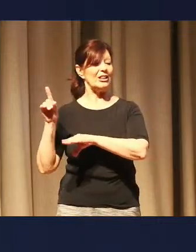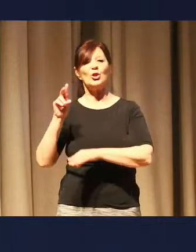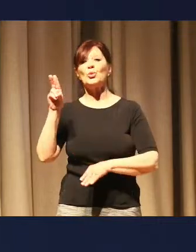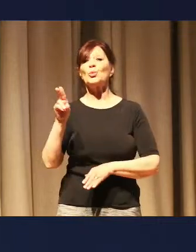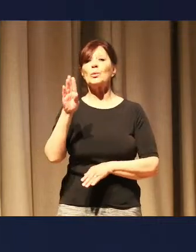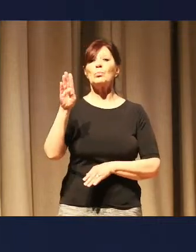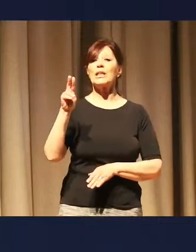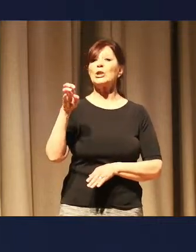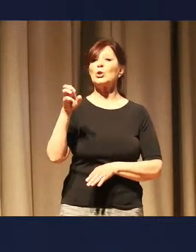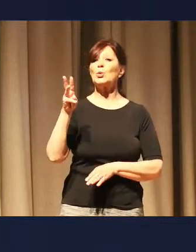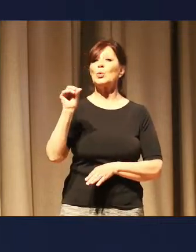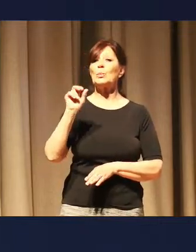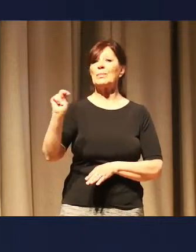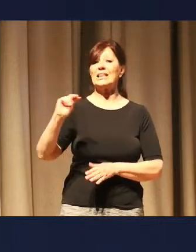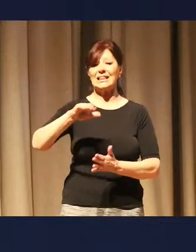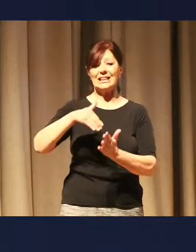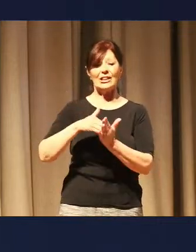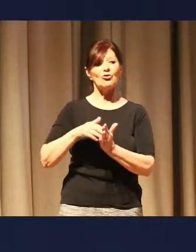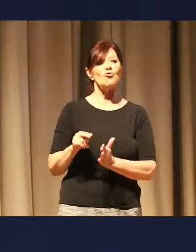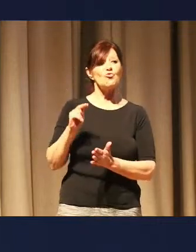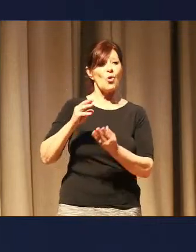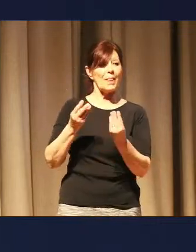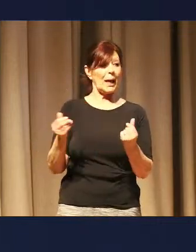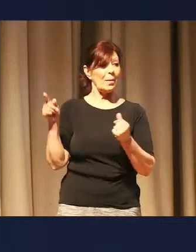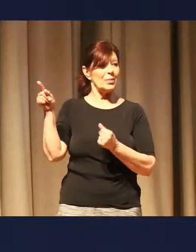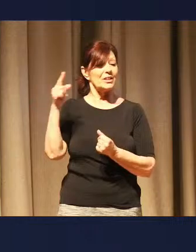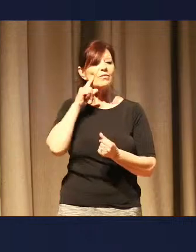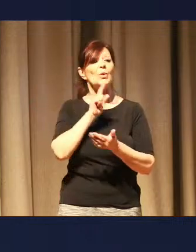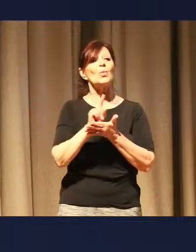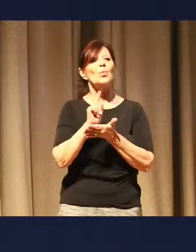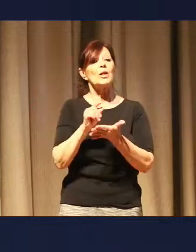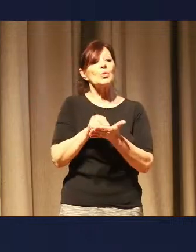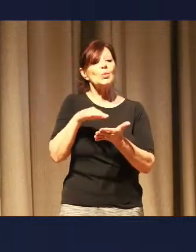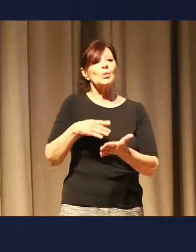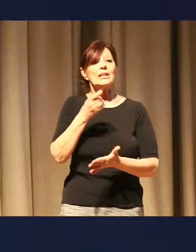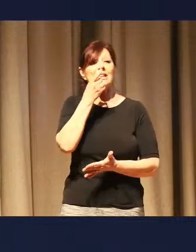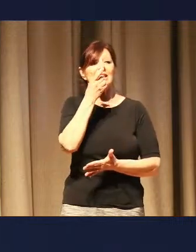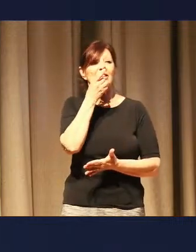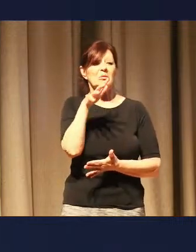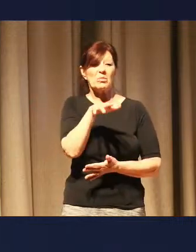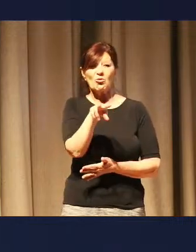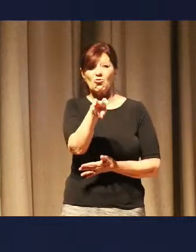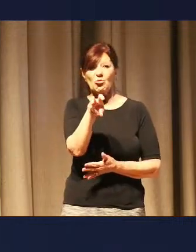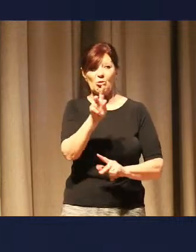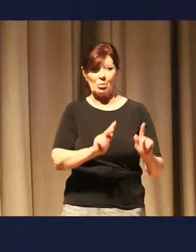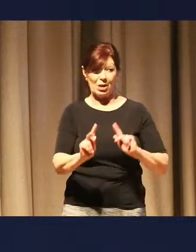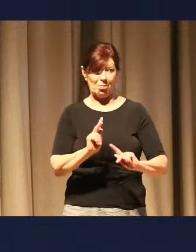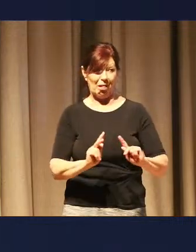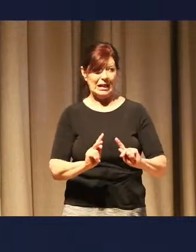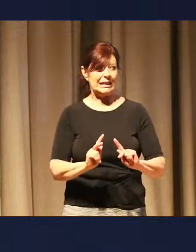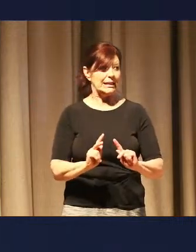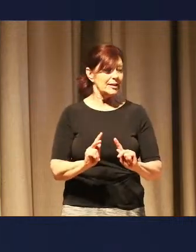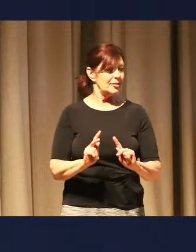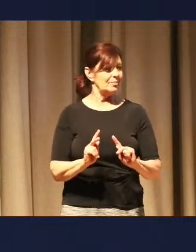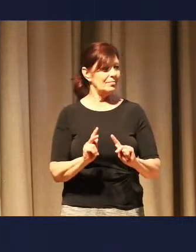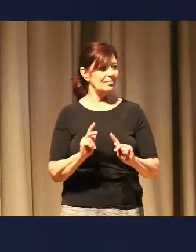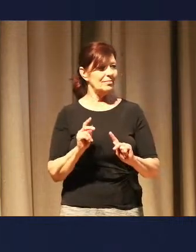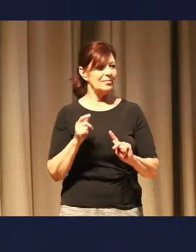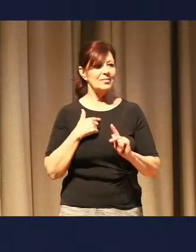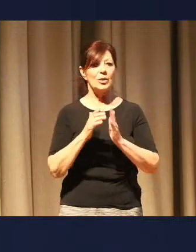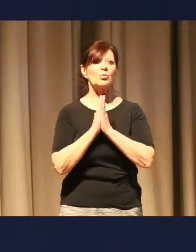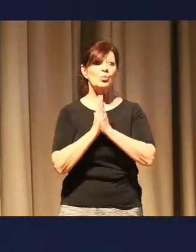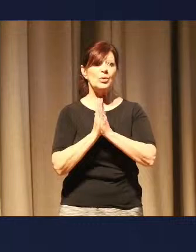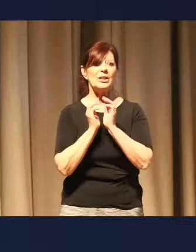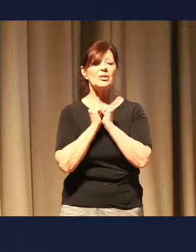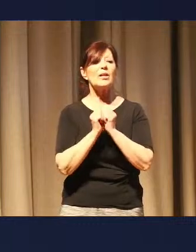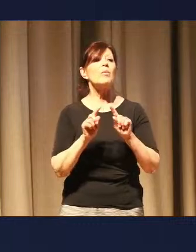UB Newman Center North Campus for our weekly student dinner of about 200. So we're going to be praying together,